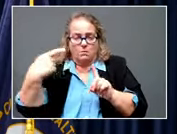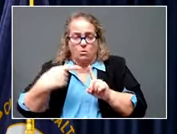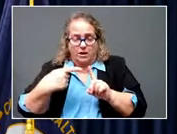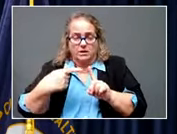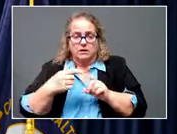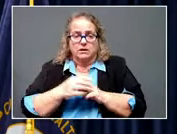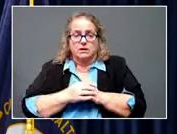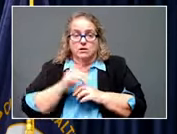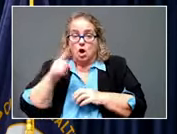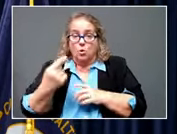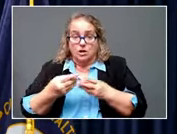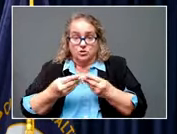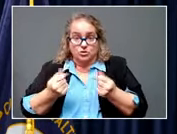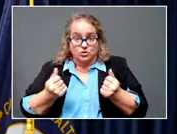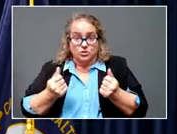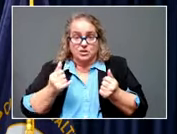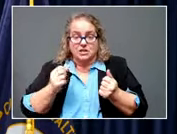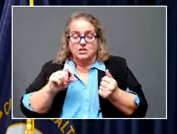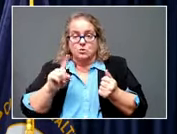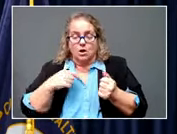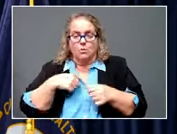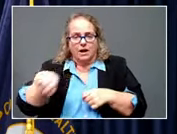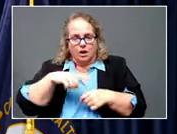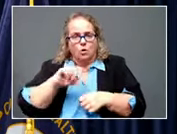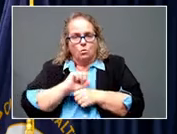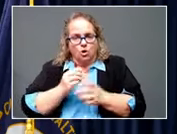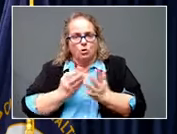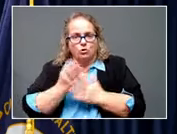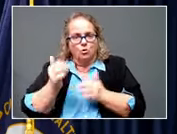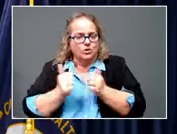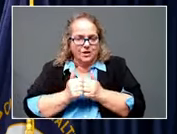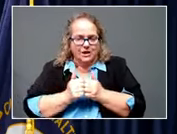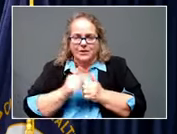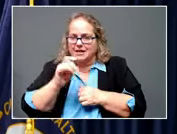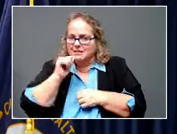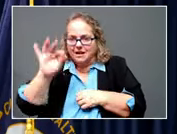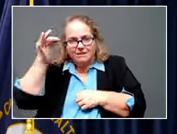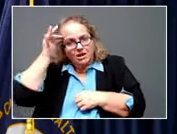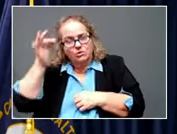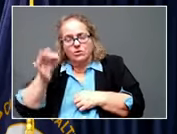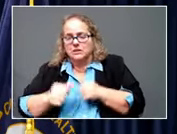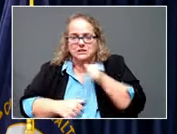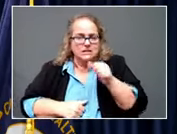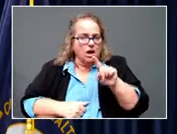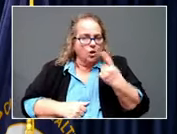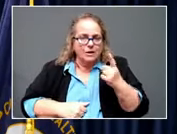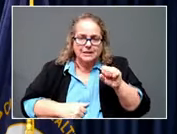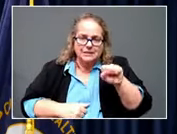is one we work through together. It is not federal. It is not simply state. It's one